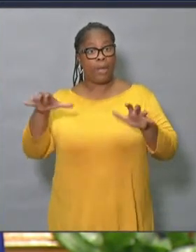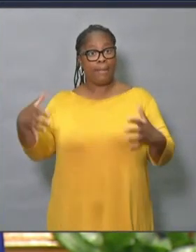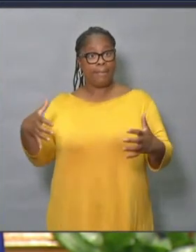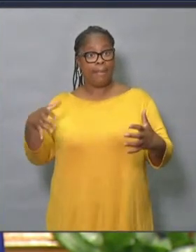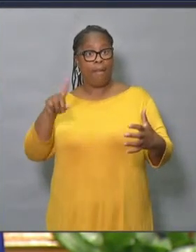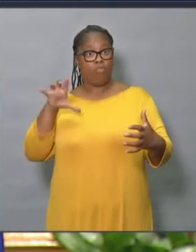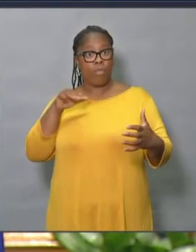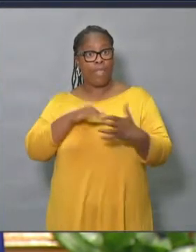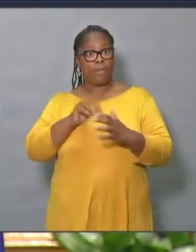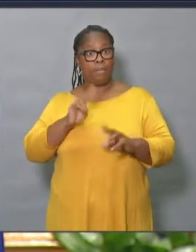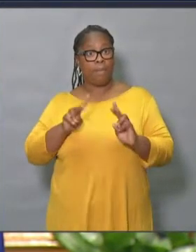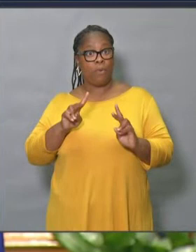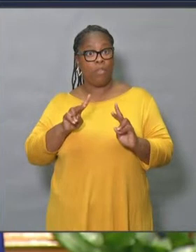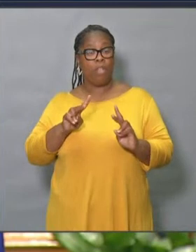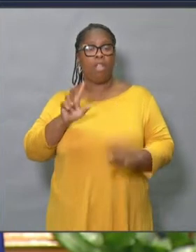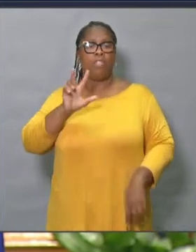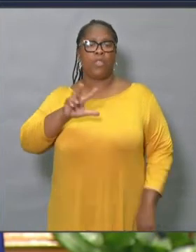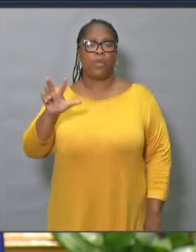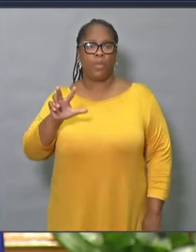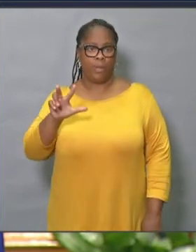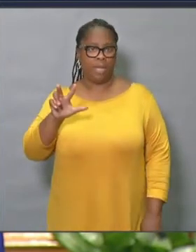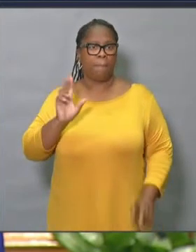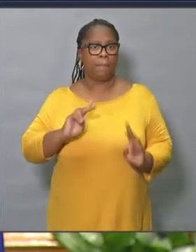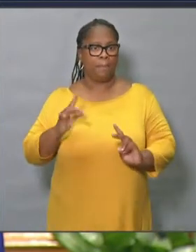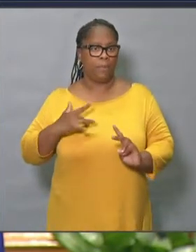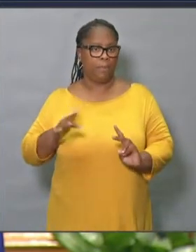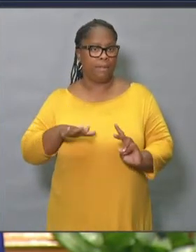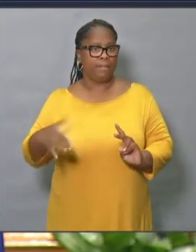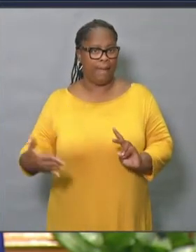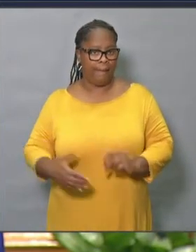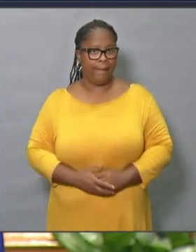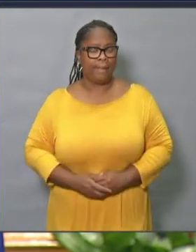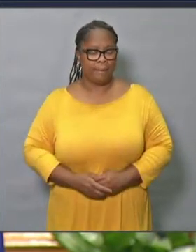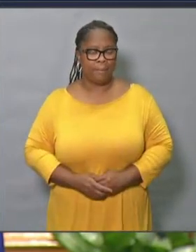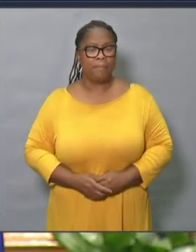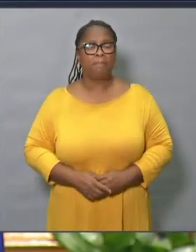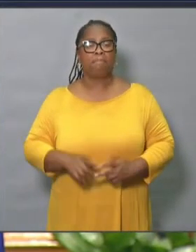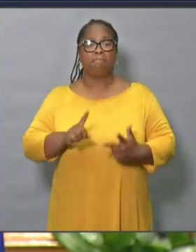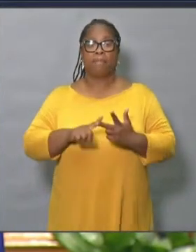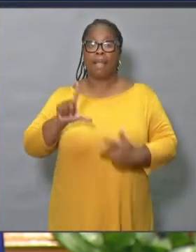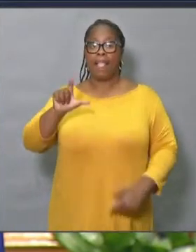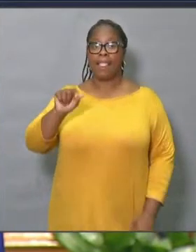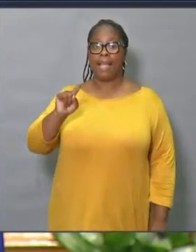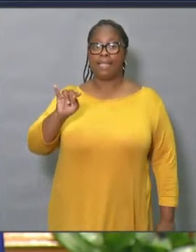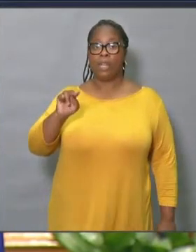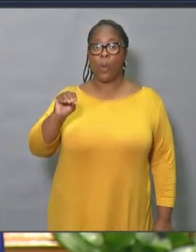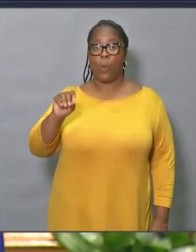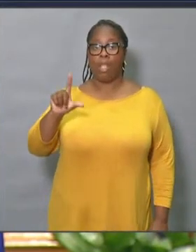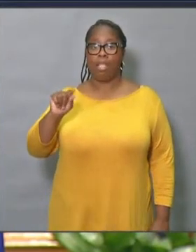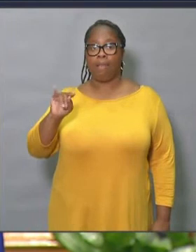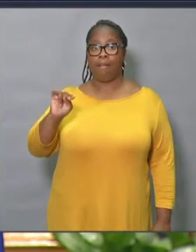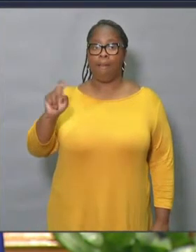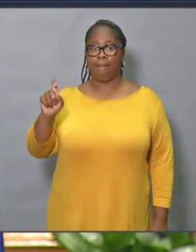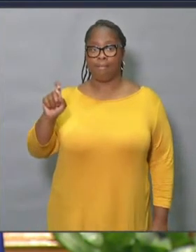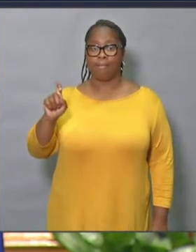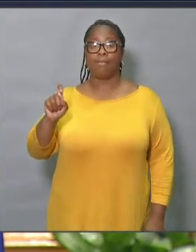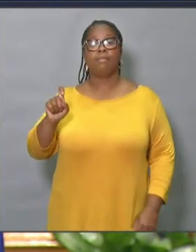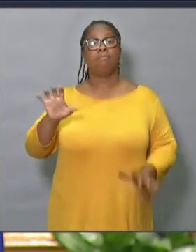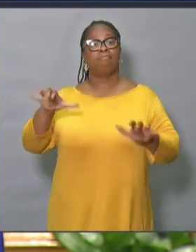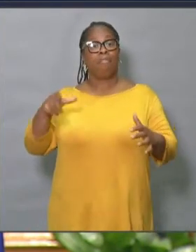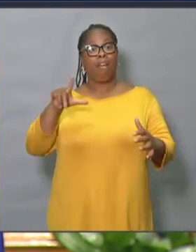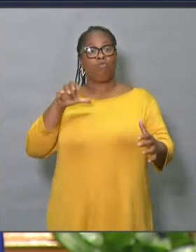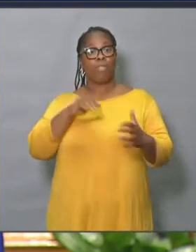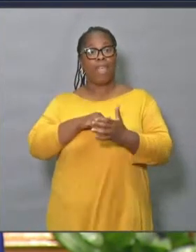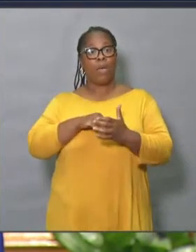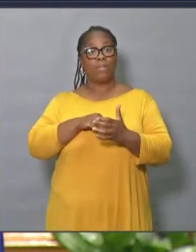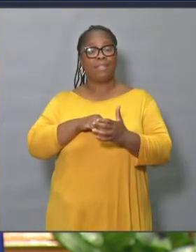33 deaths per 100,000 people. For people who identify as Latino and Latinx, the death rate is 32